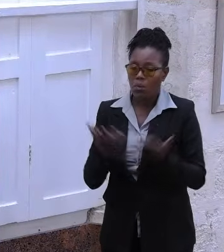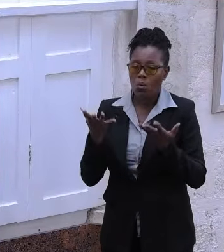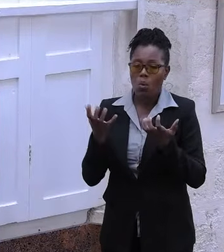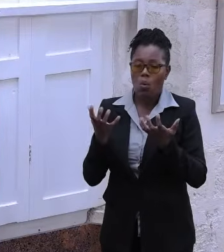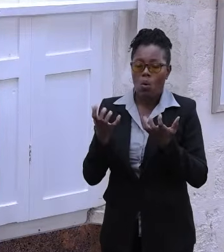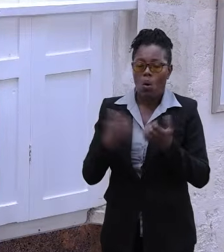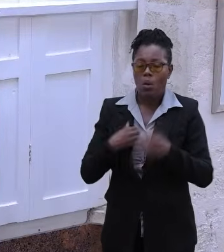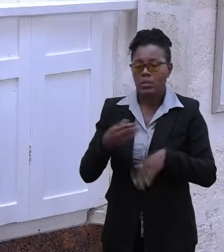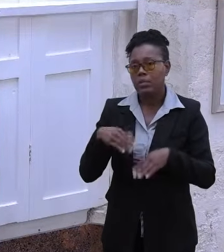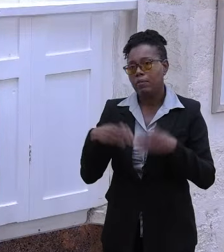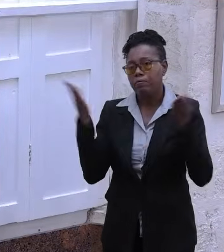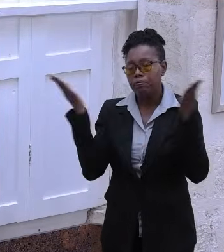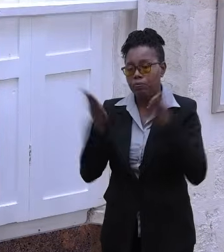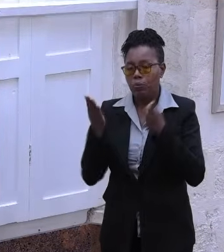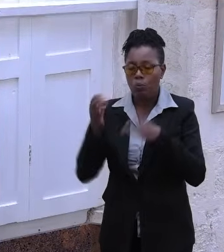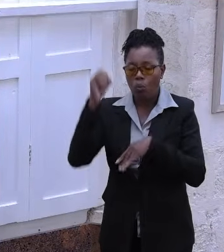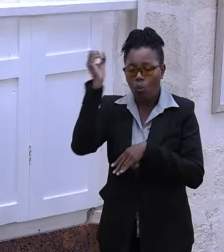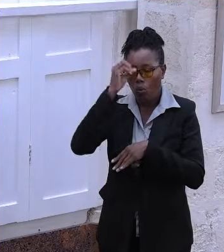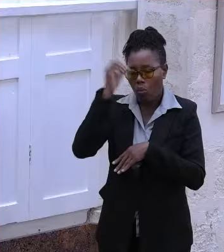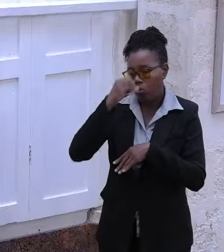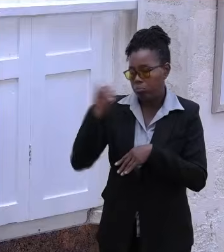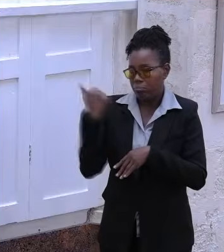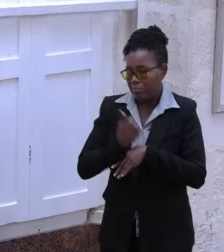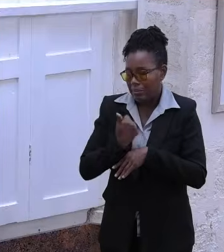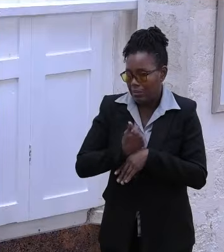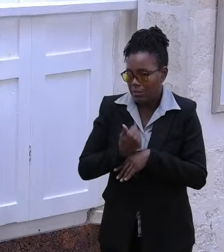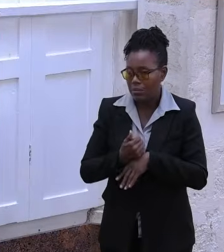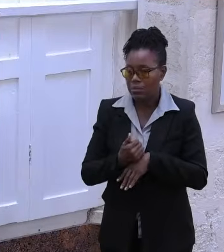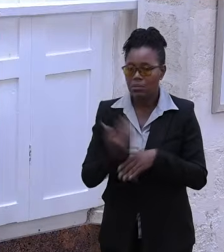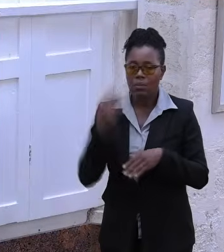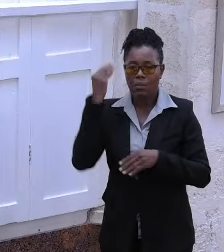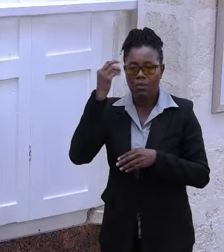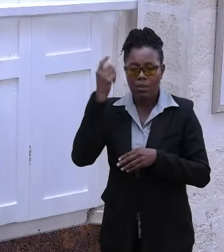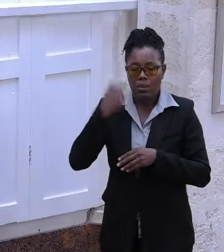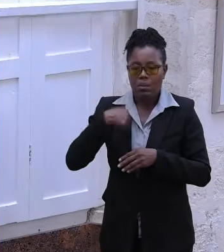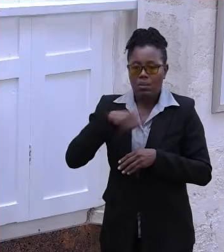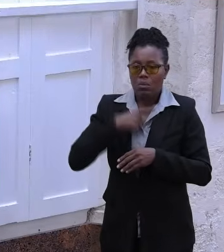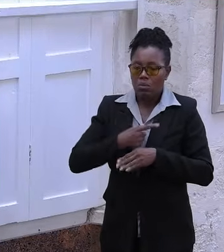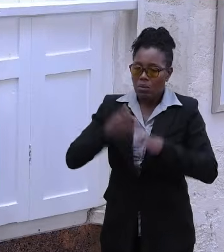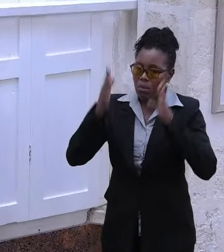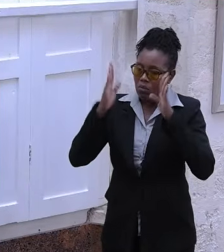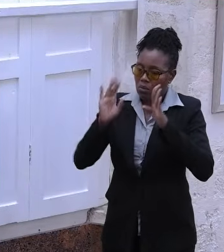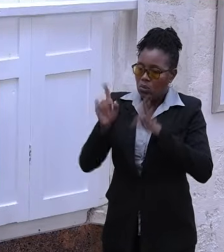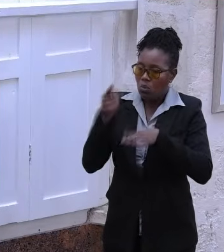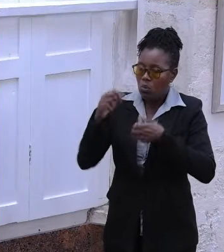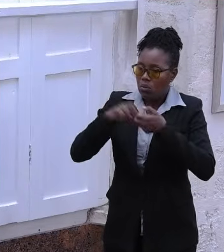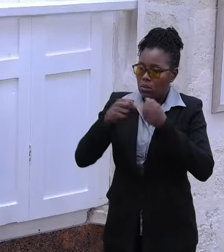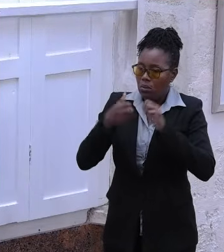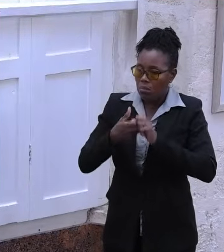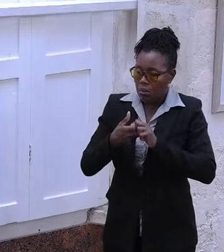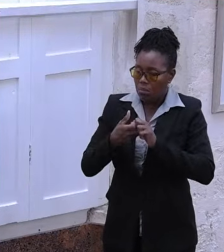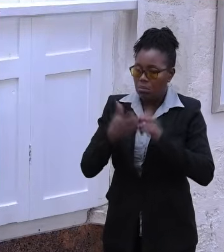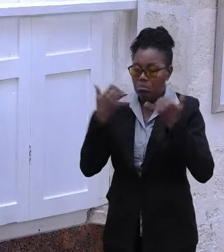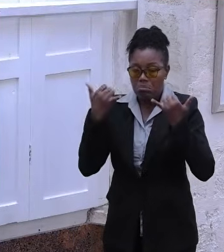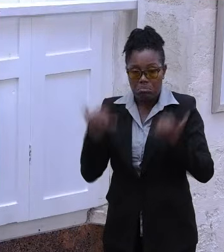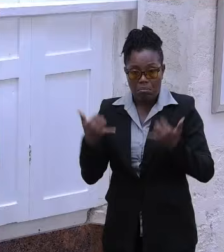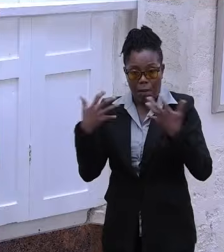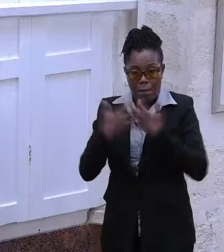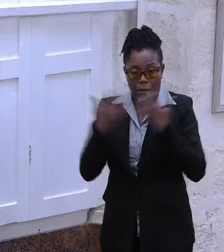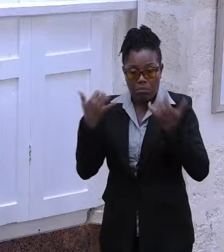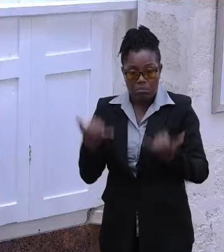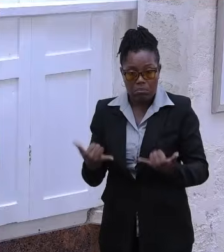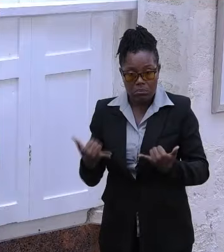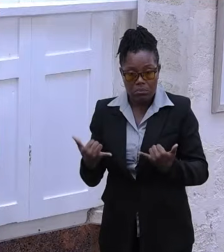delude ourselves into believing that we are addressing only issues that pertain to now. The thing